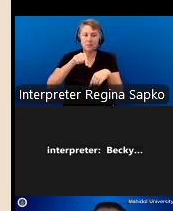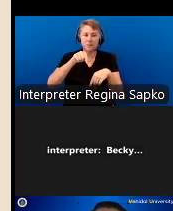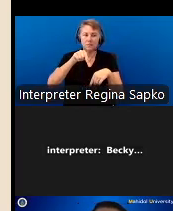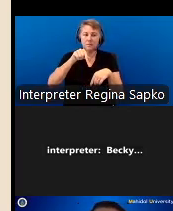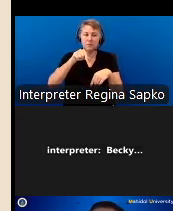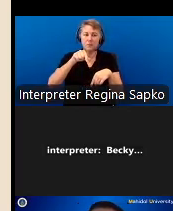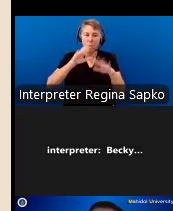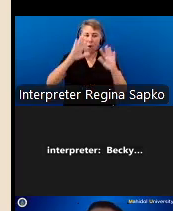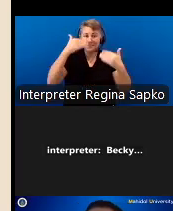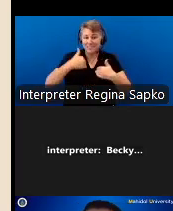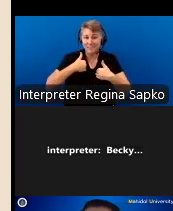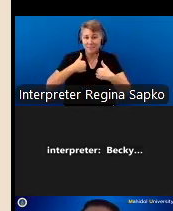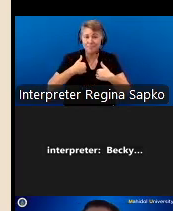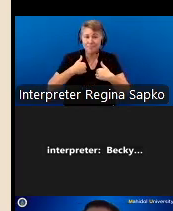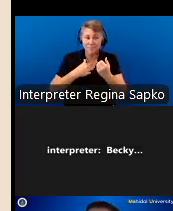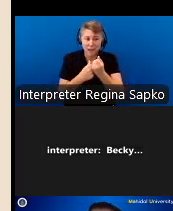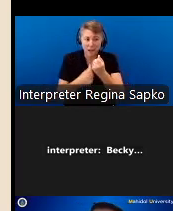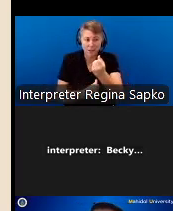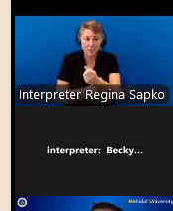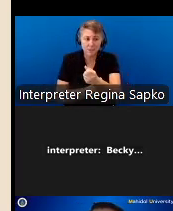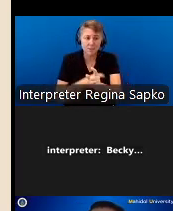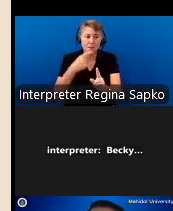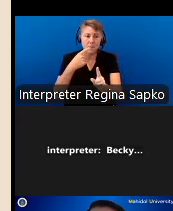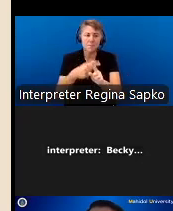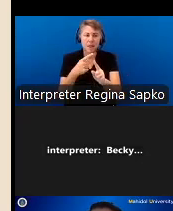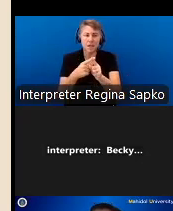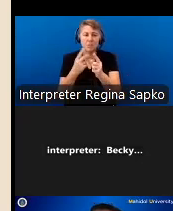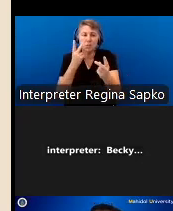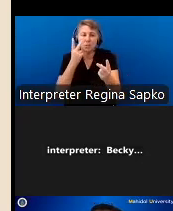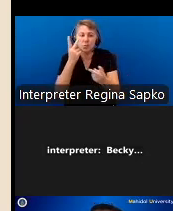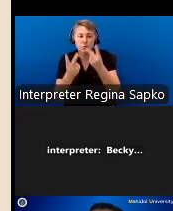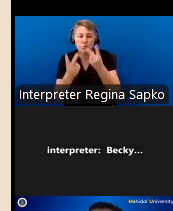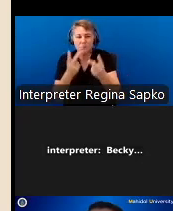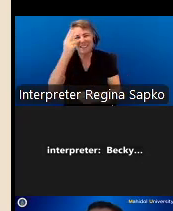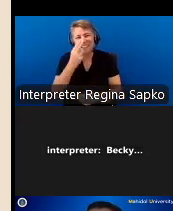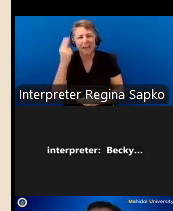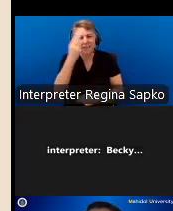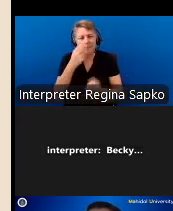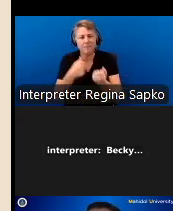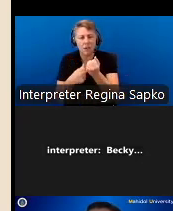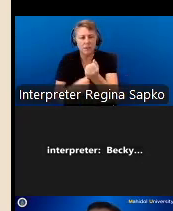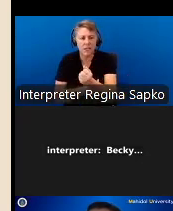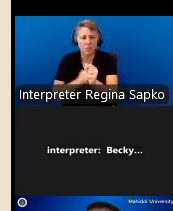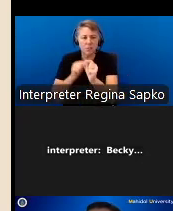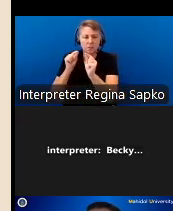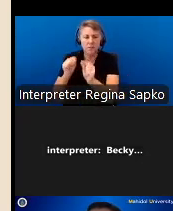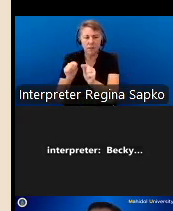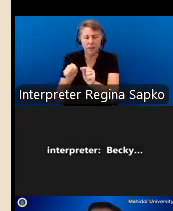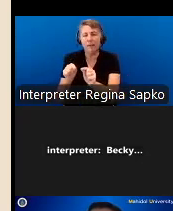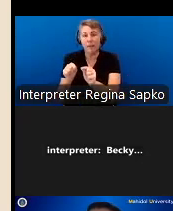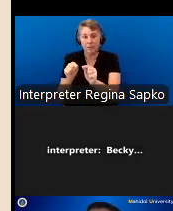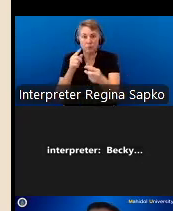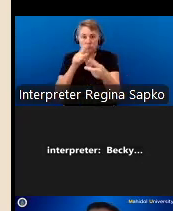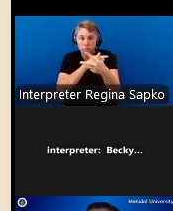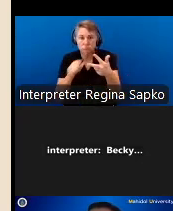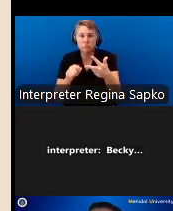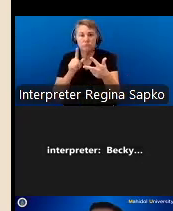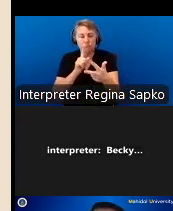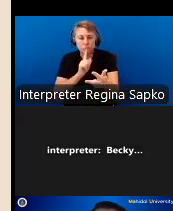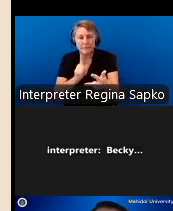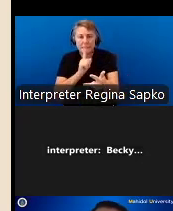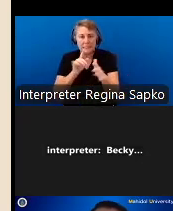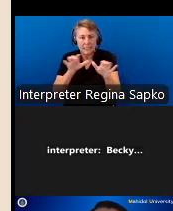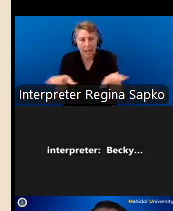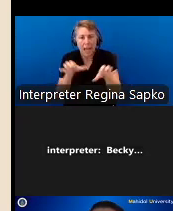or Redemptorist or Catholic Foundation to very, very active and very,